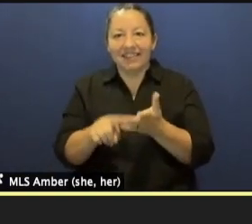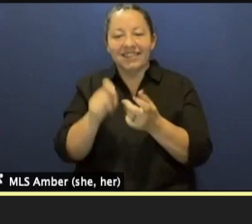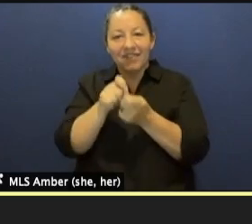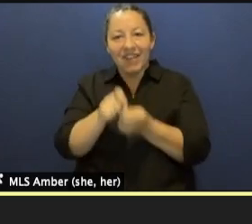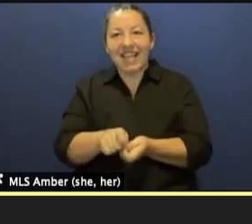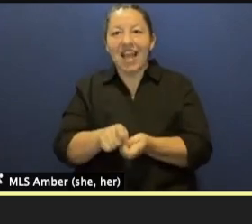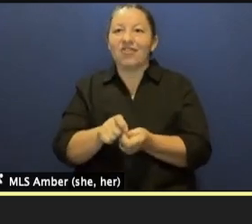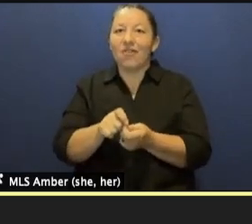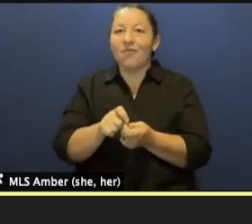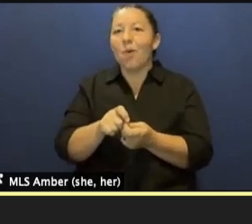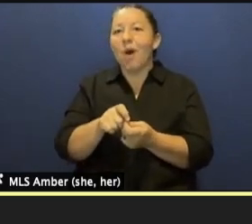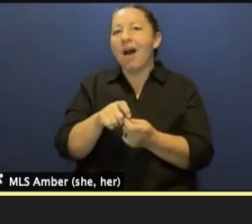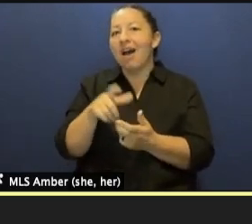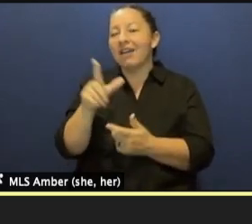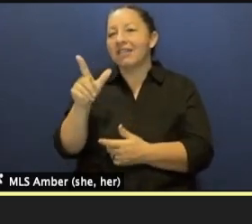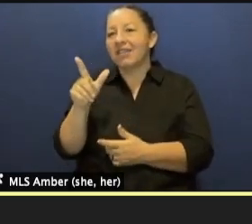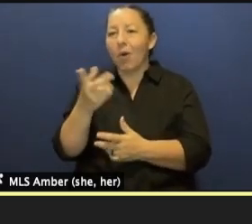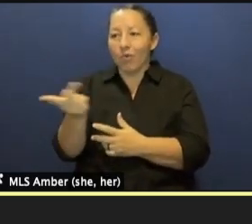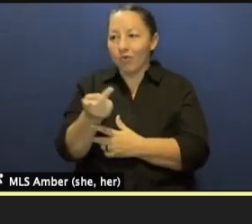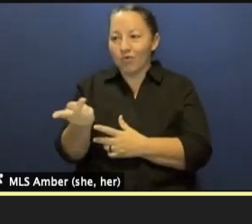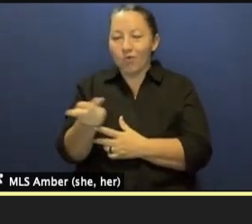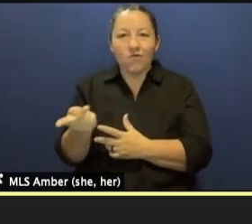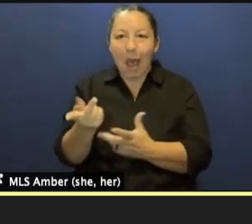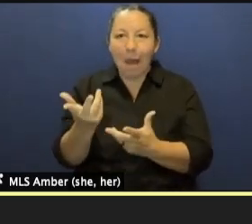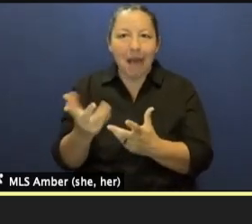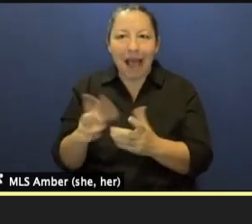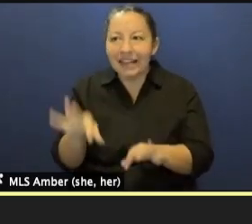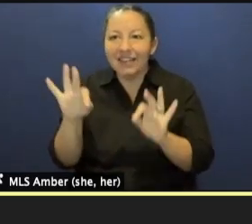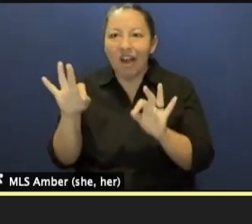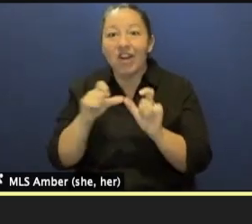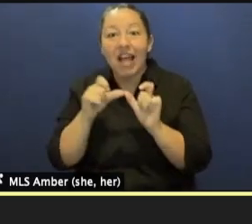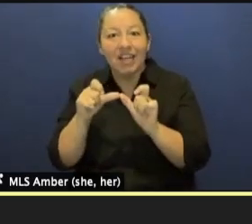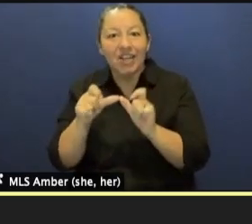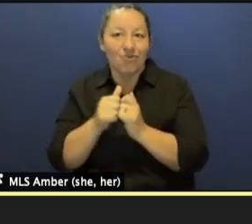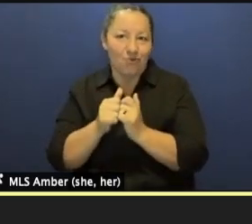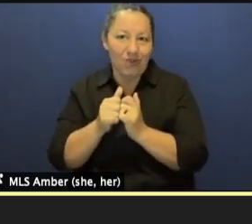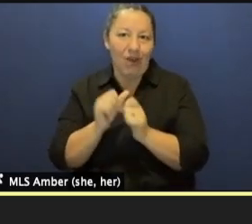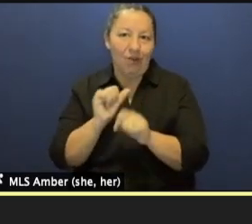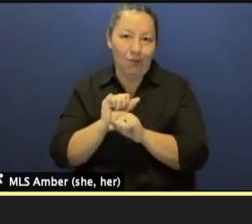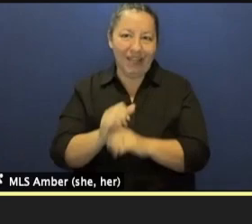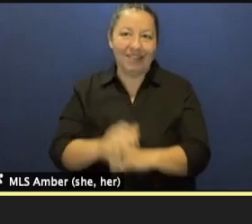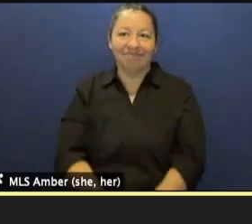and LRO had discovered and continue together.